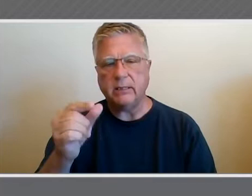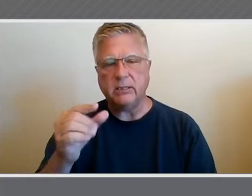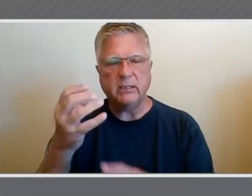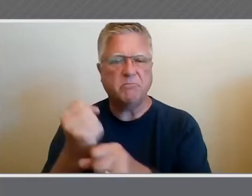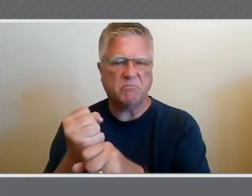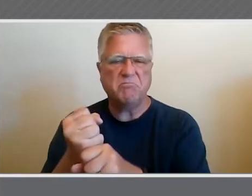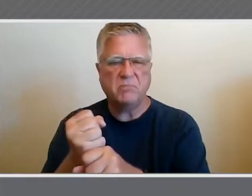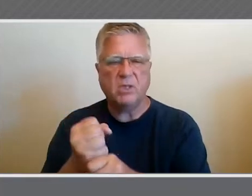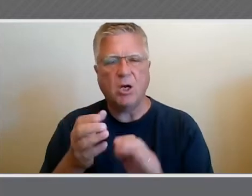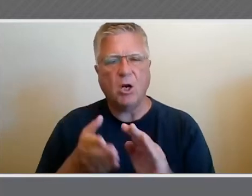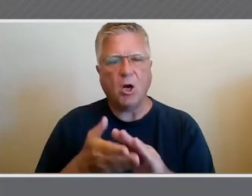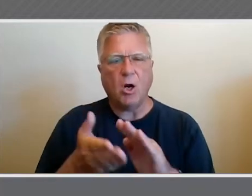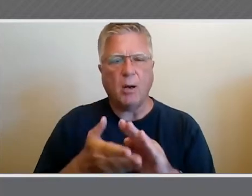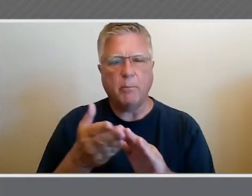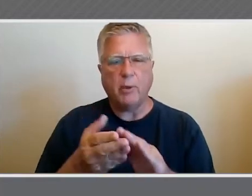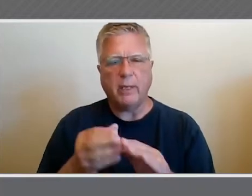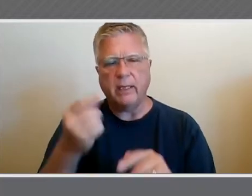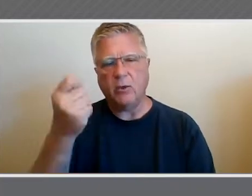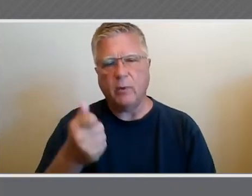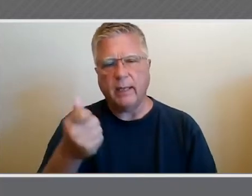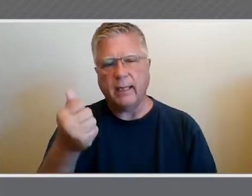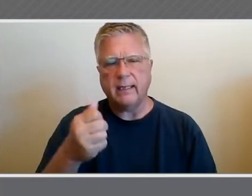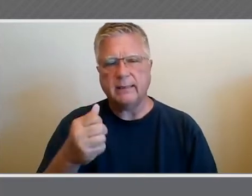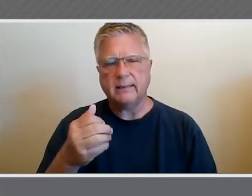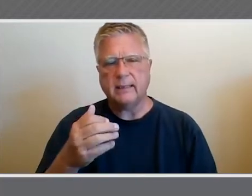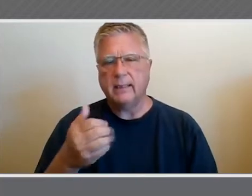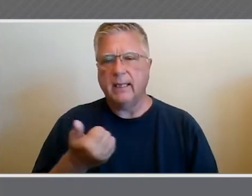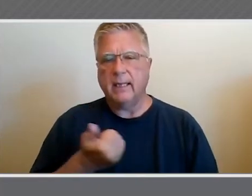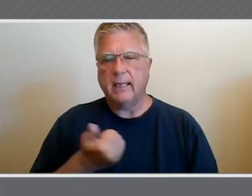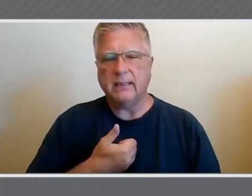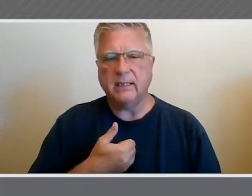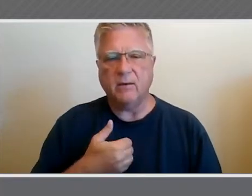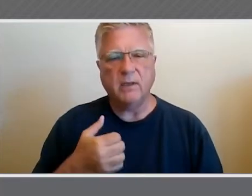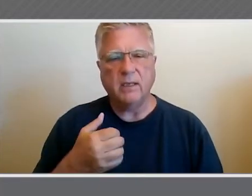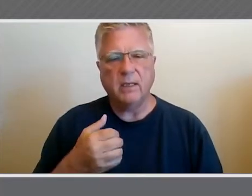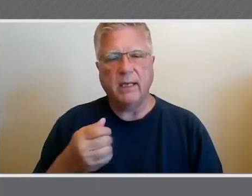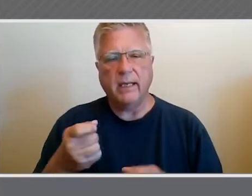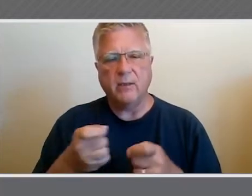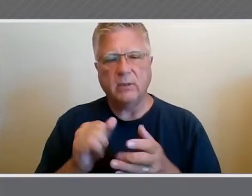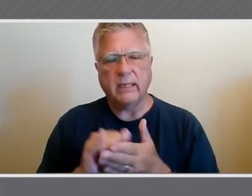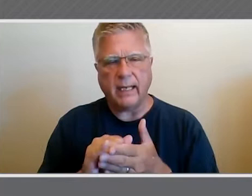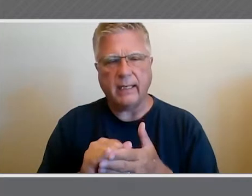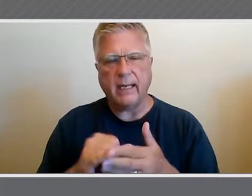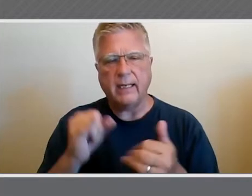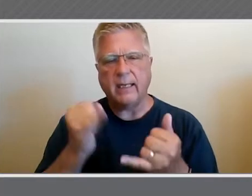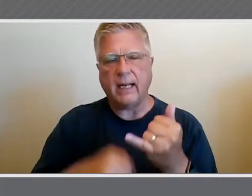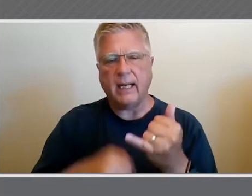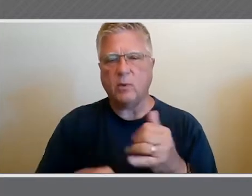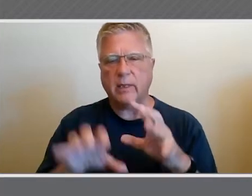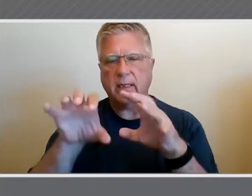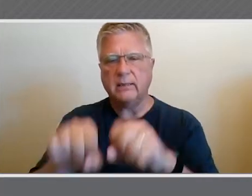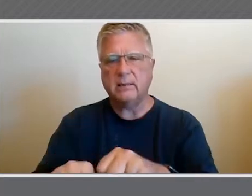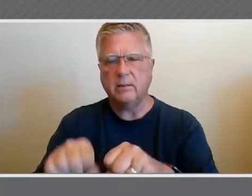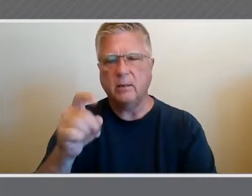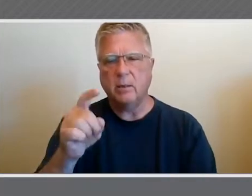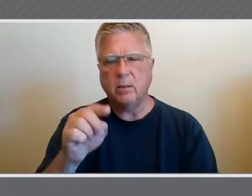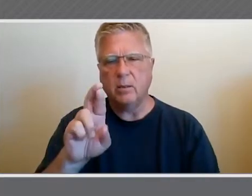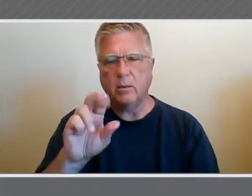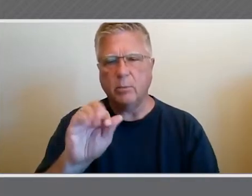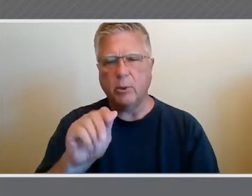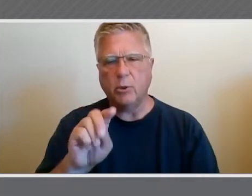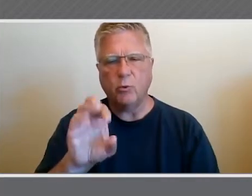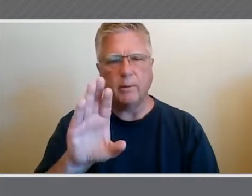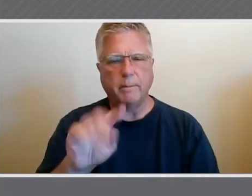is my team and myself, and procurement. So I would also notice, like I mentioned